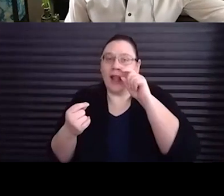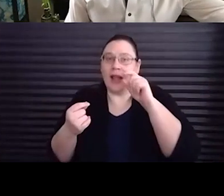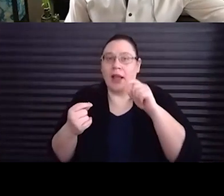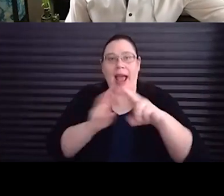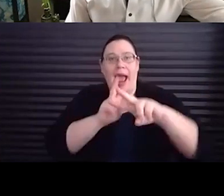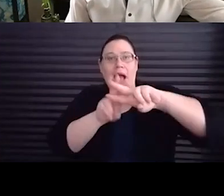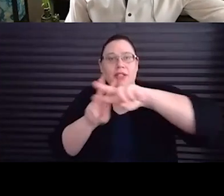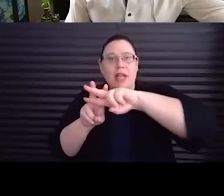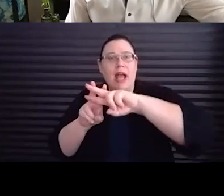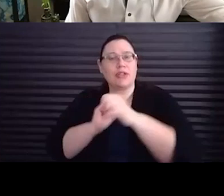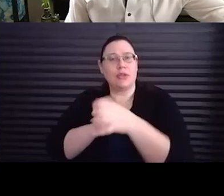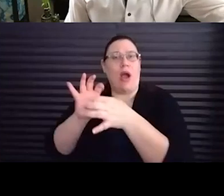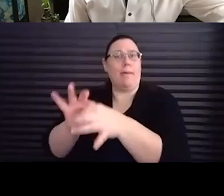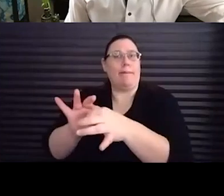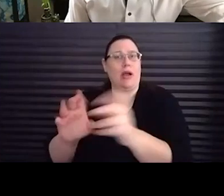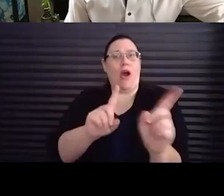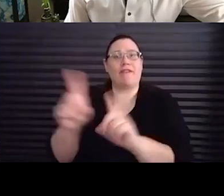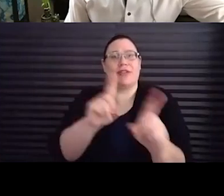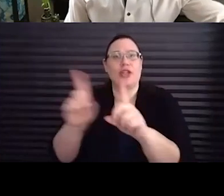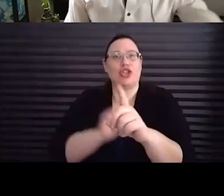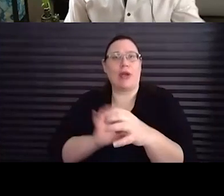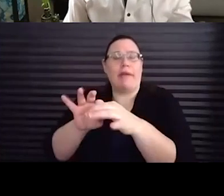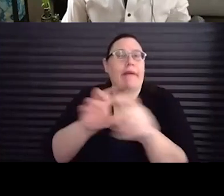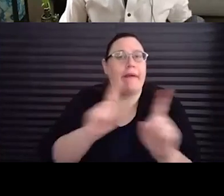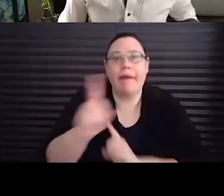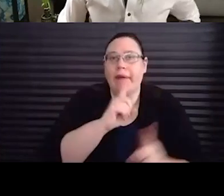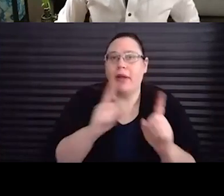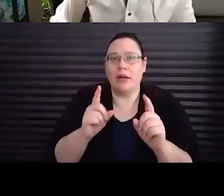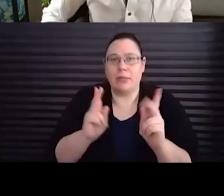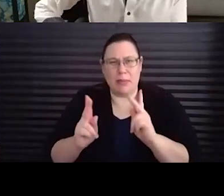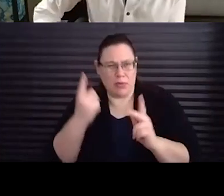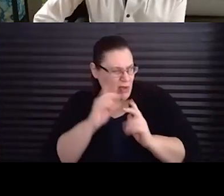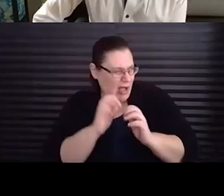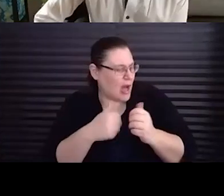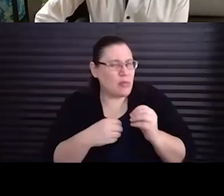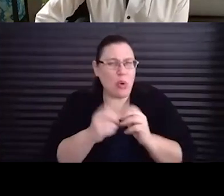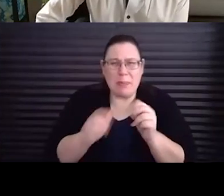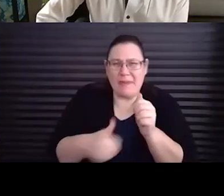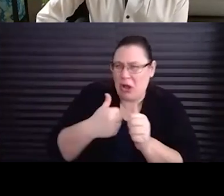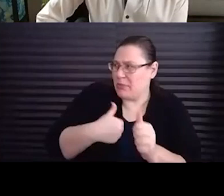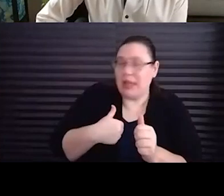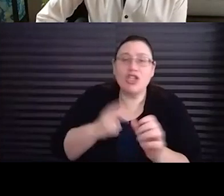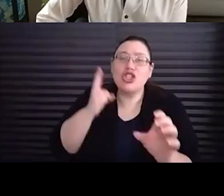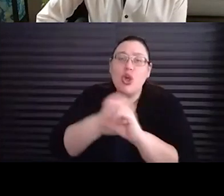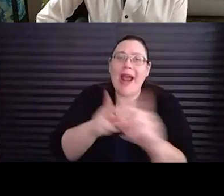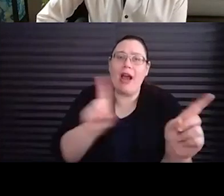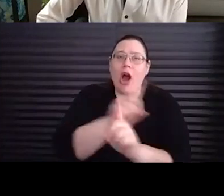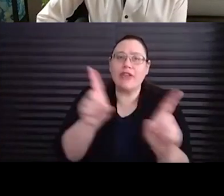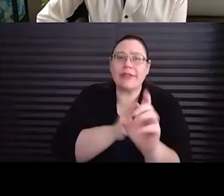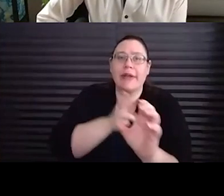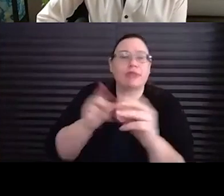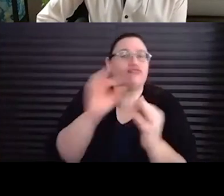to join a conversation. A lot of people are saying, well, how do I get more followers? You know, this sort of thing. It's literally joining a conversation, and each platform is